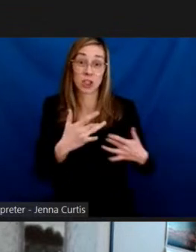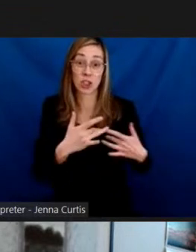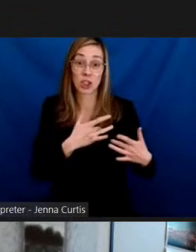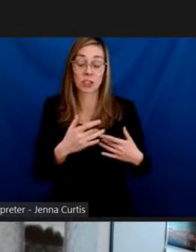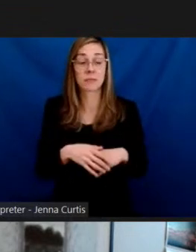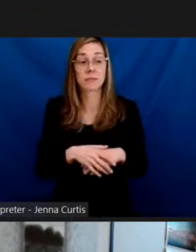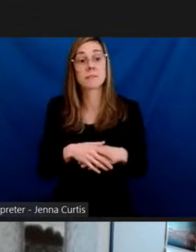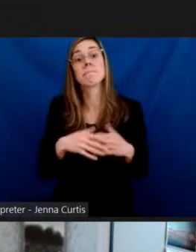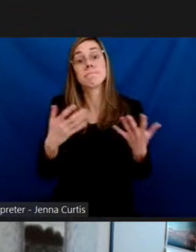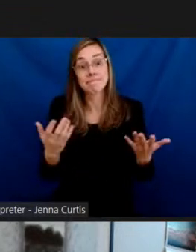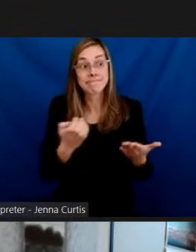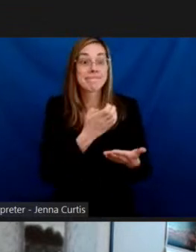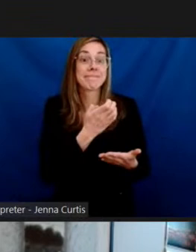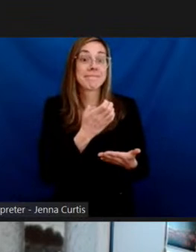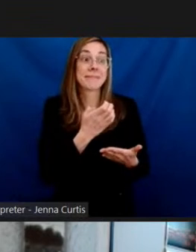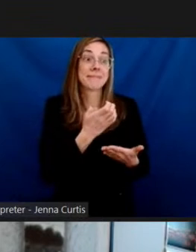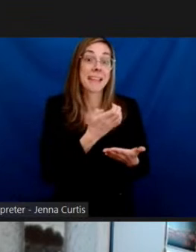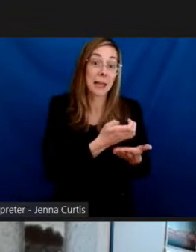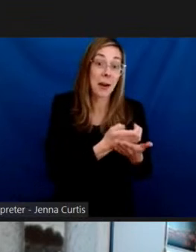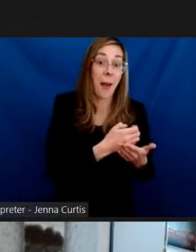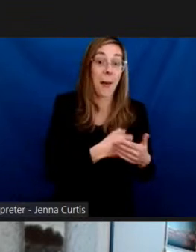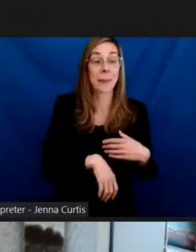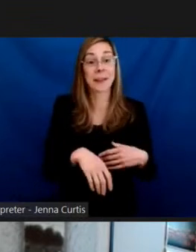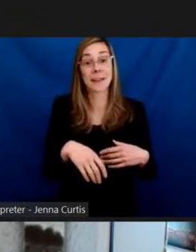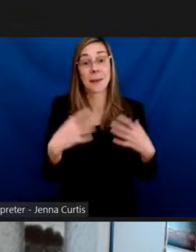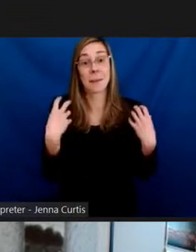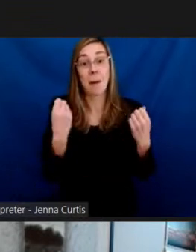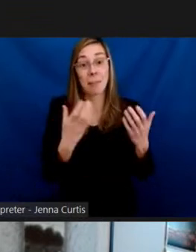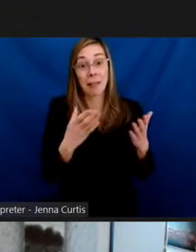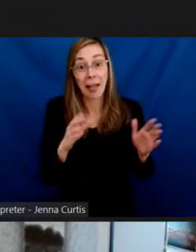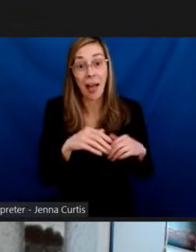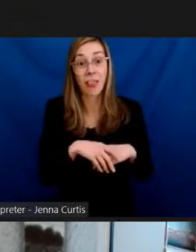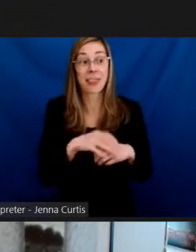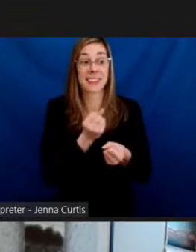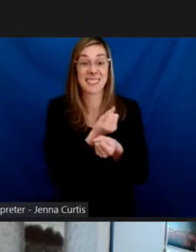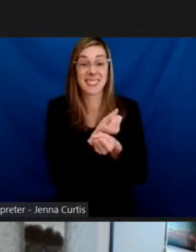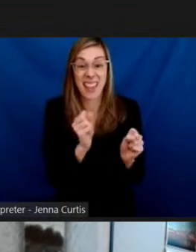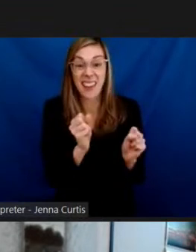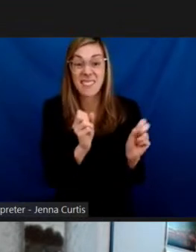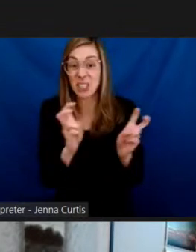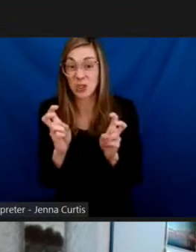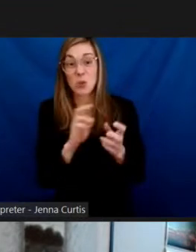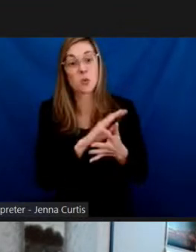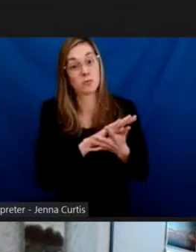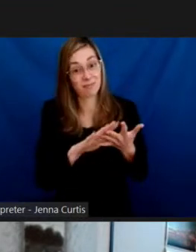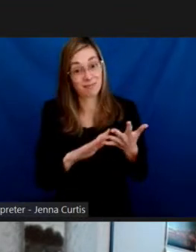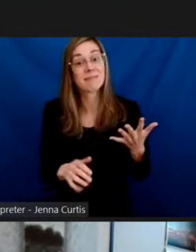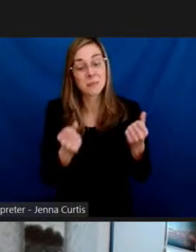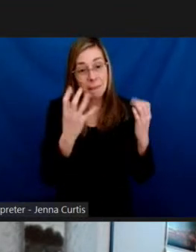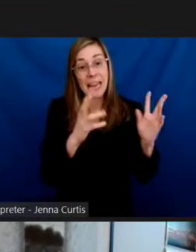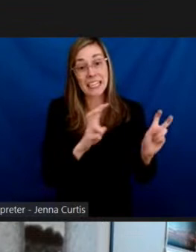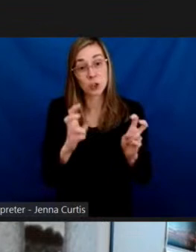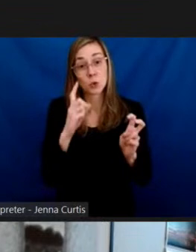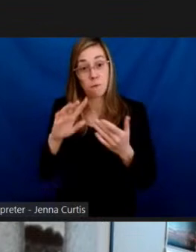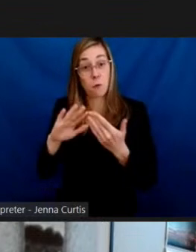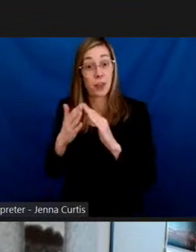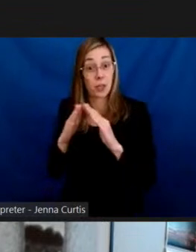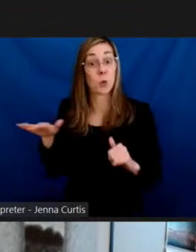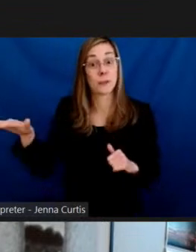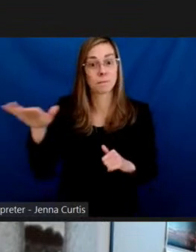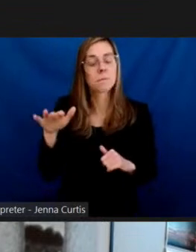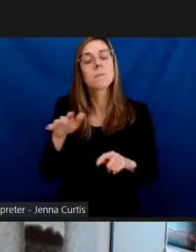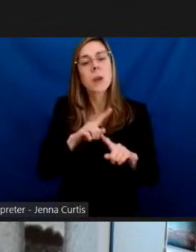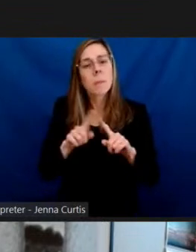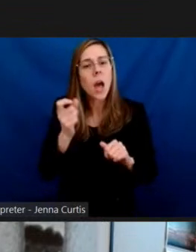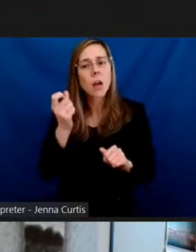economic, public health, livability, and public safety issues for the community at large. However, that's not the beginning